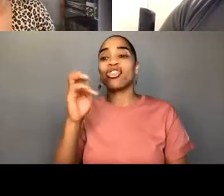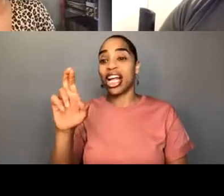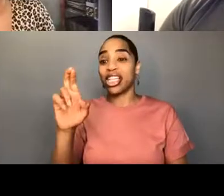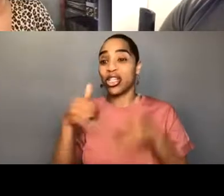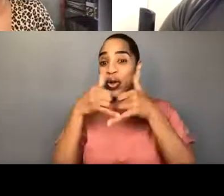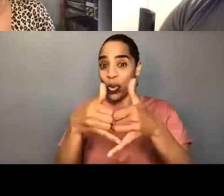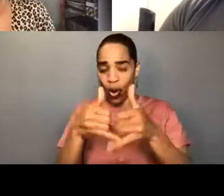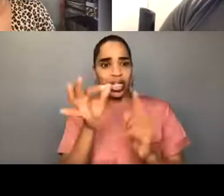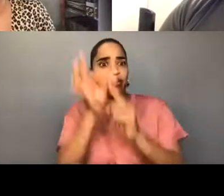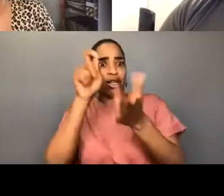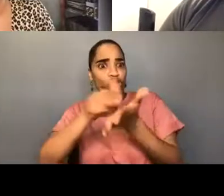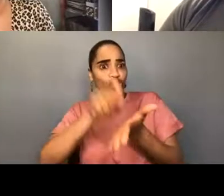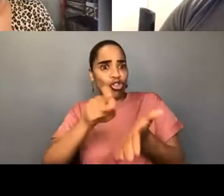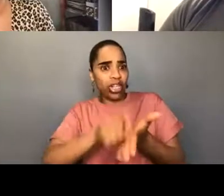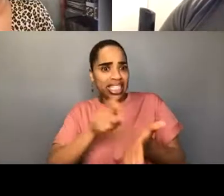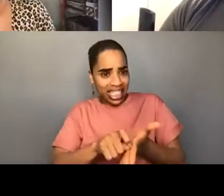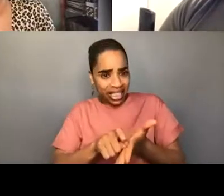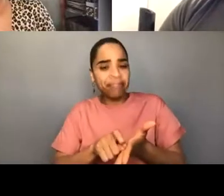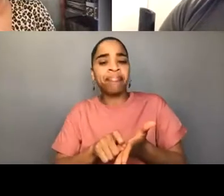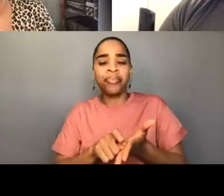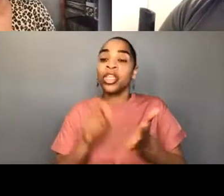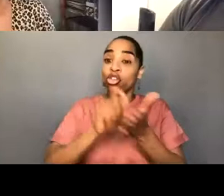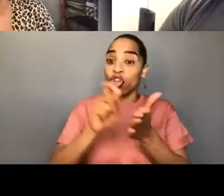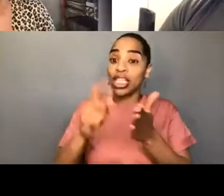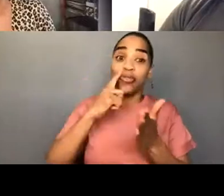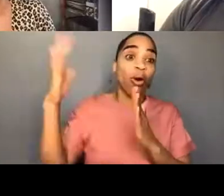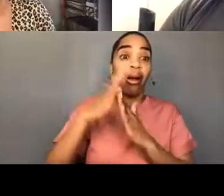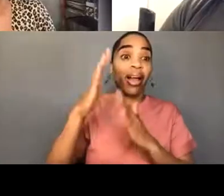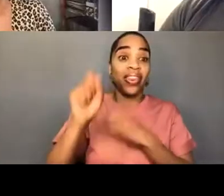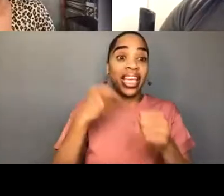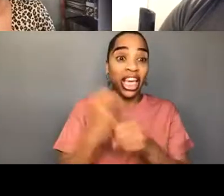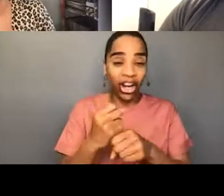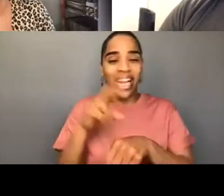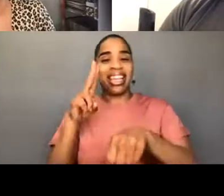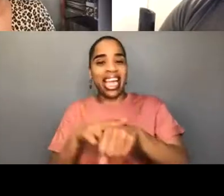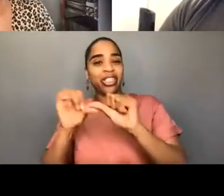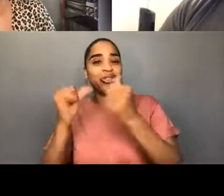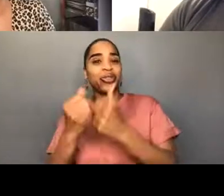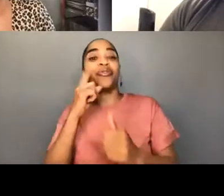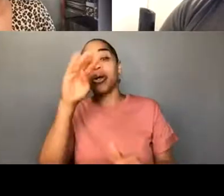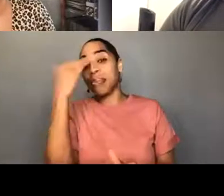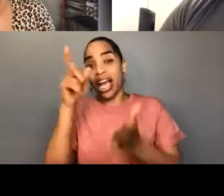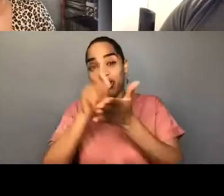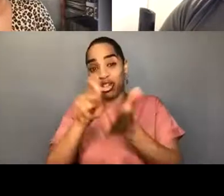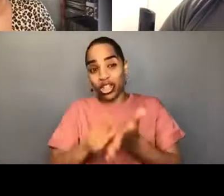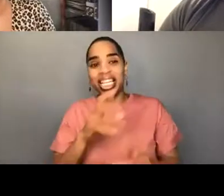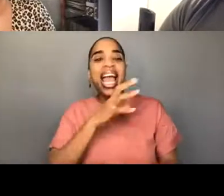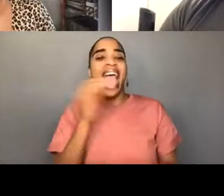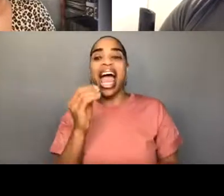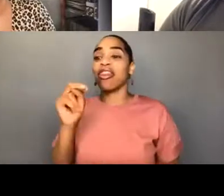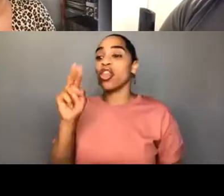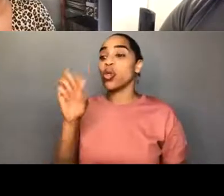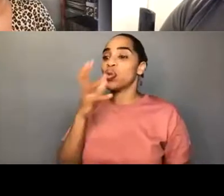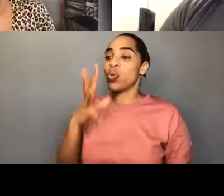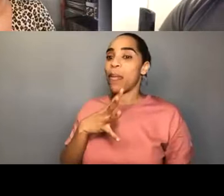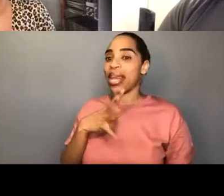Distinguished Journalism and was named Journalist of the Year by the National Association of Black Journalists and the Newswomen's Club of